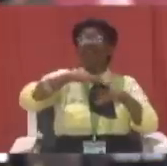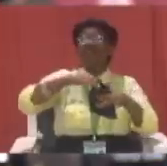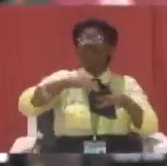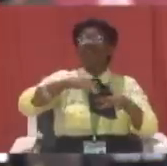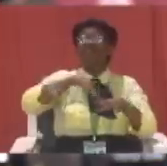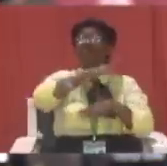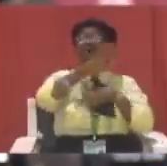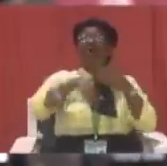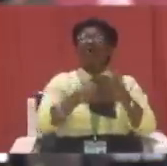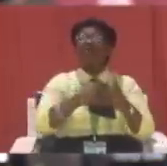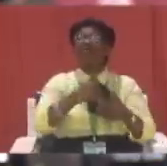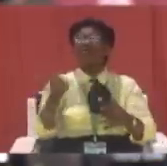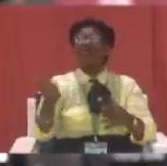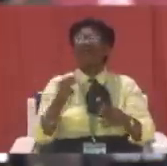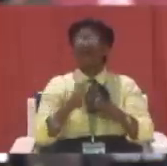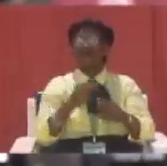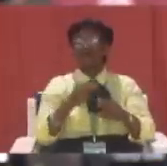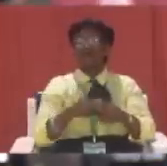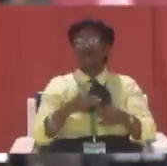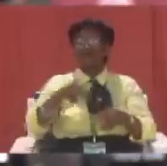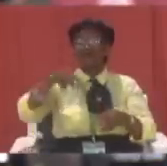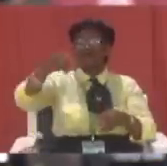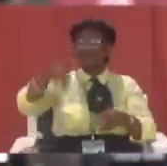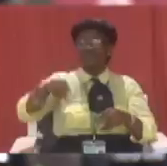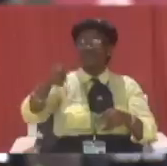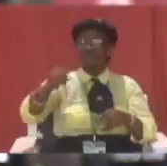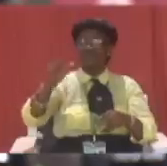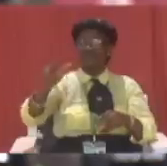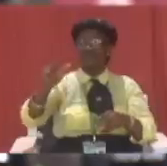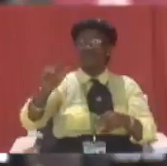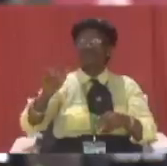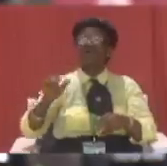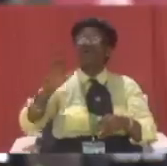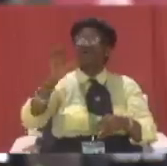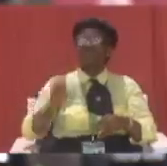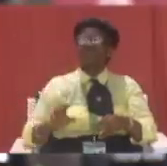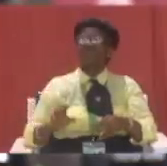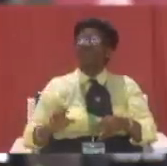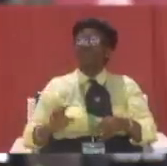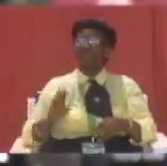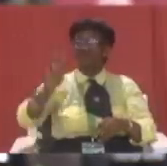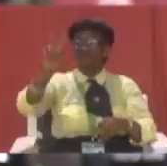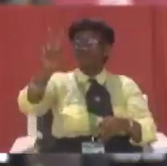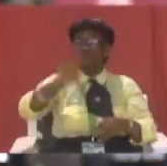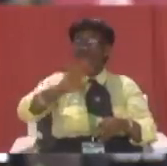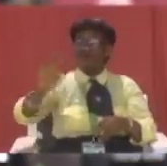2, from verse 5 to 11.